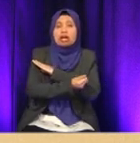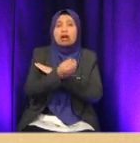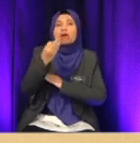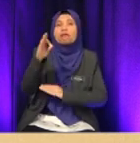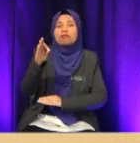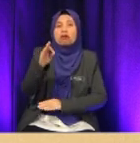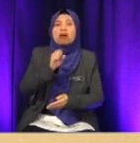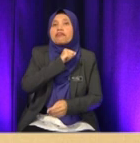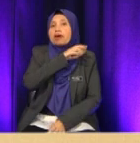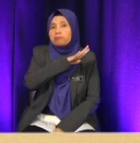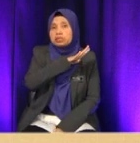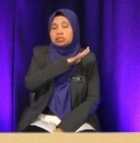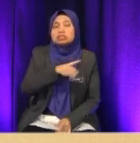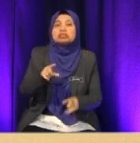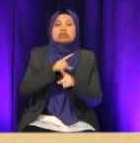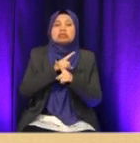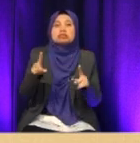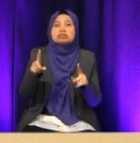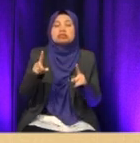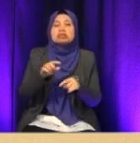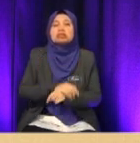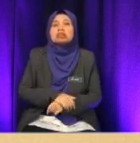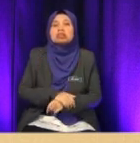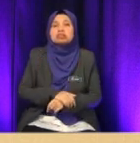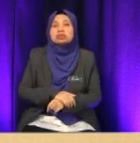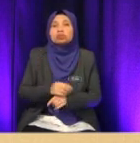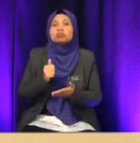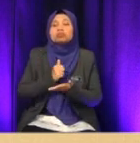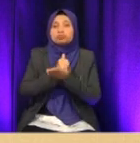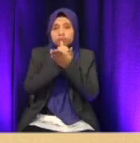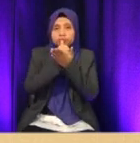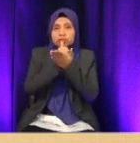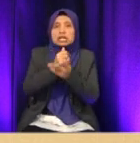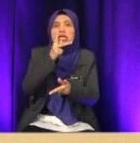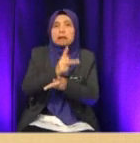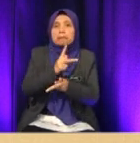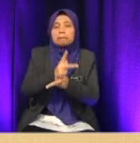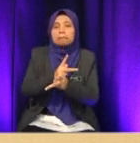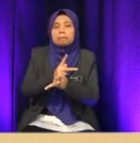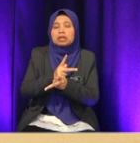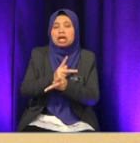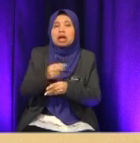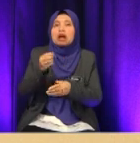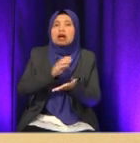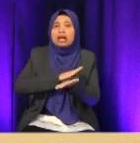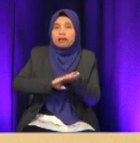created the garden, but they just need the good gym members to help them keeping the area clear of rubbish. Mm-hmm. So let's double check